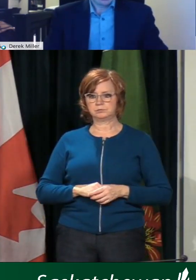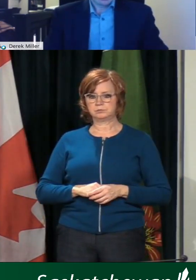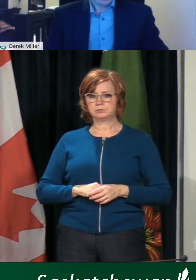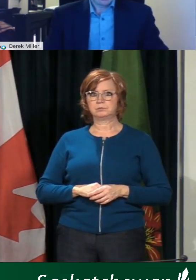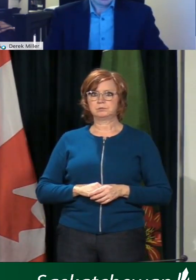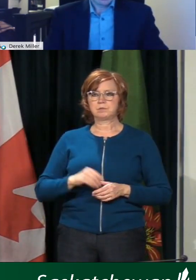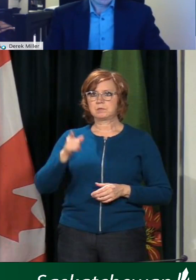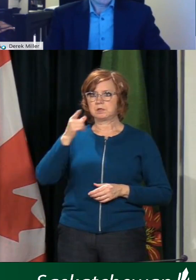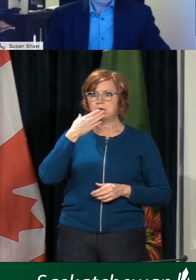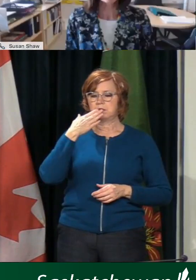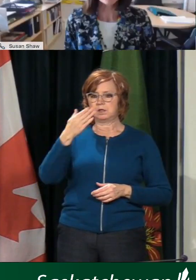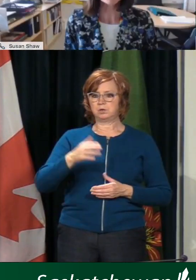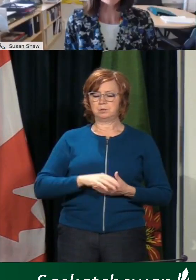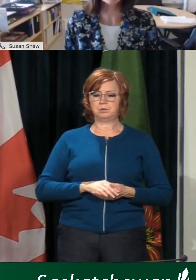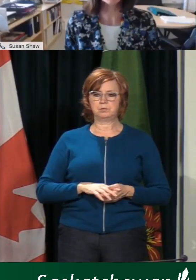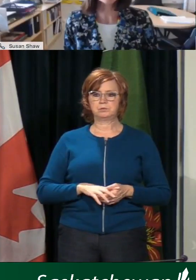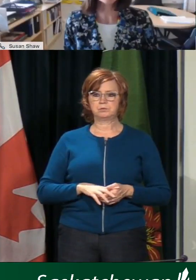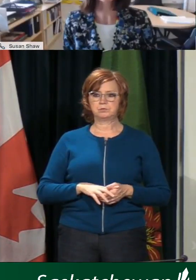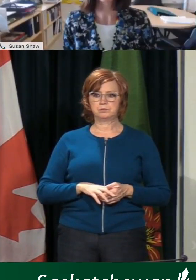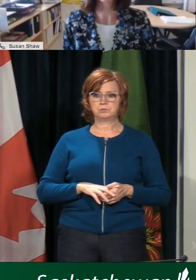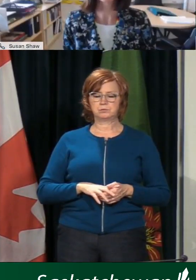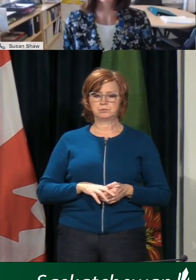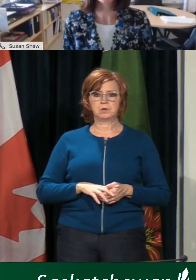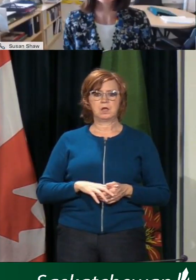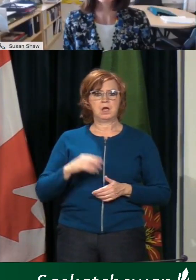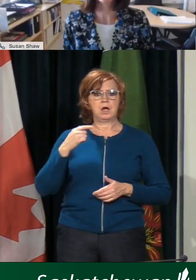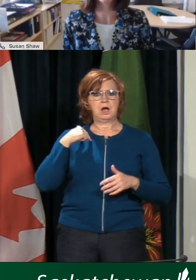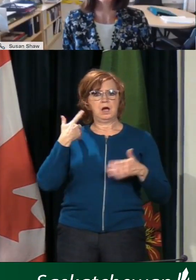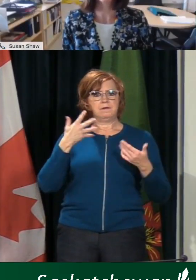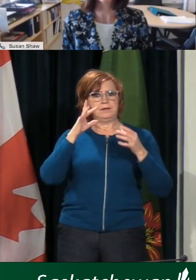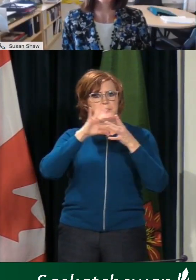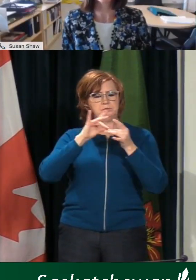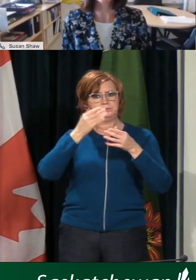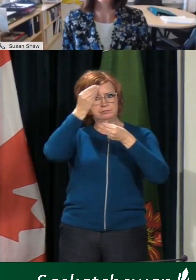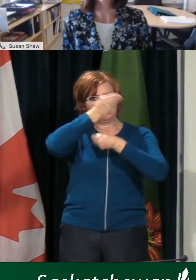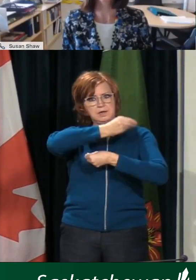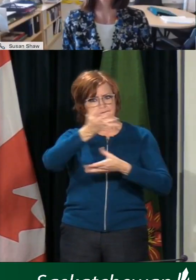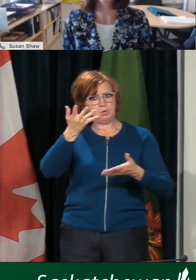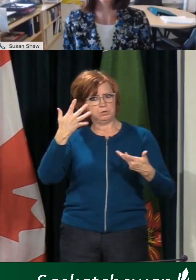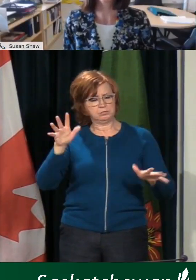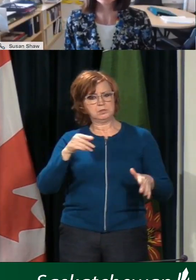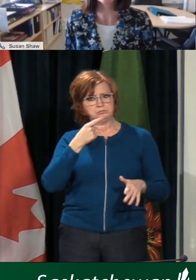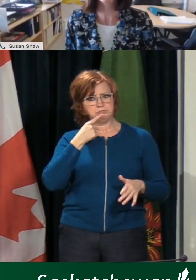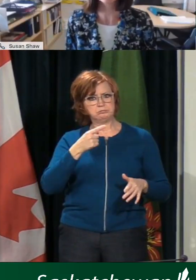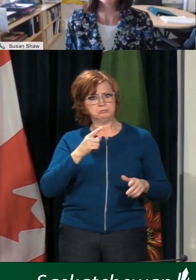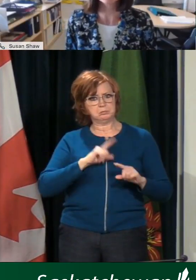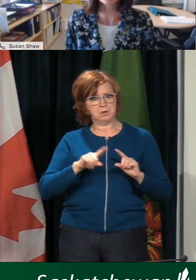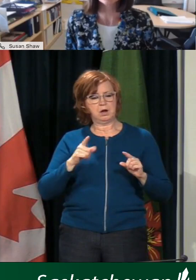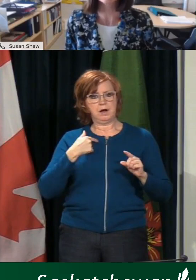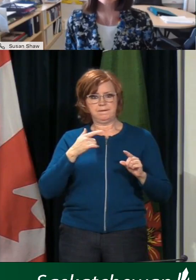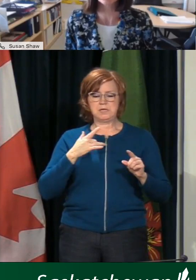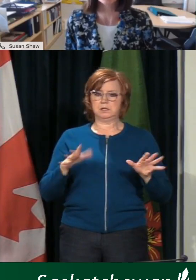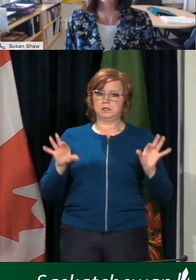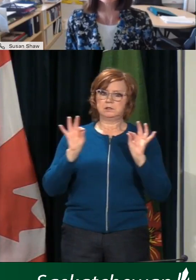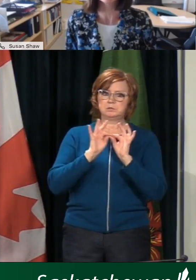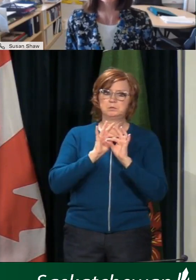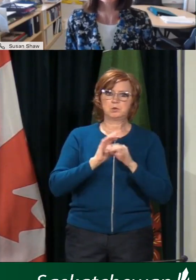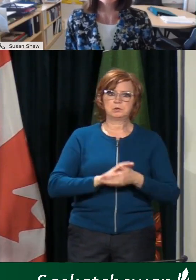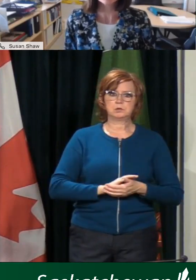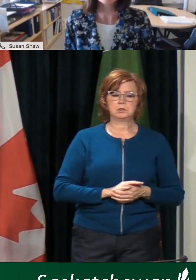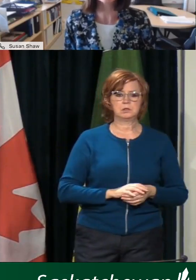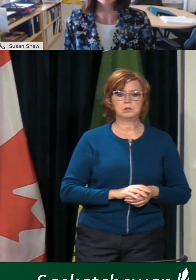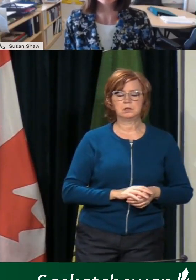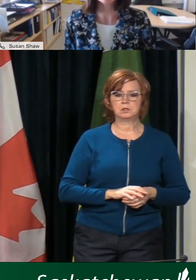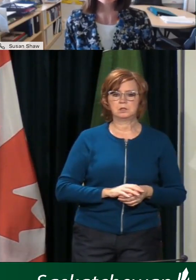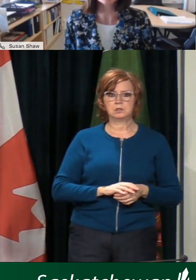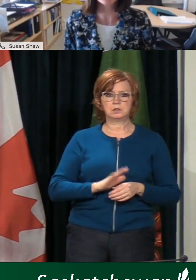Thank you, Derek. So I've shared this before, but I really feel the need is there to continue to share it because your ongoing role in